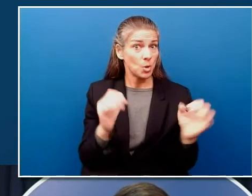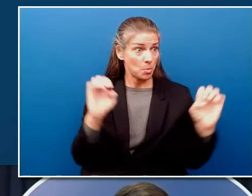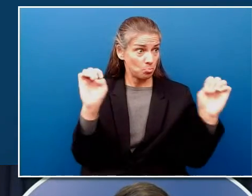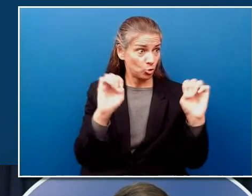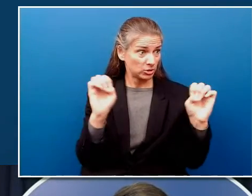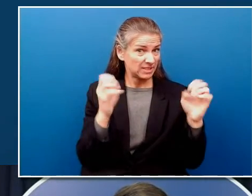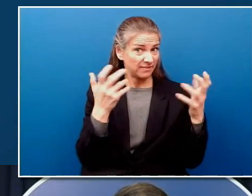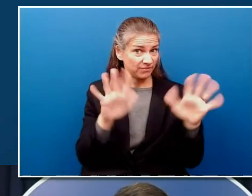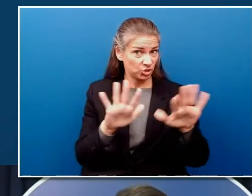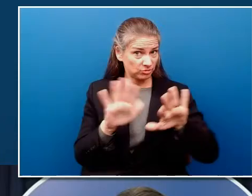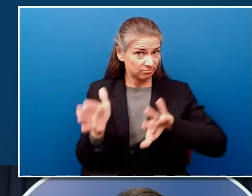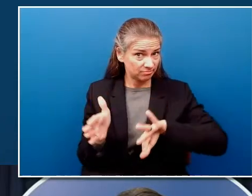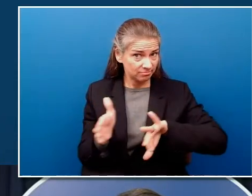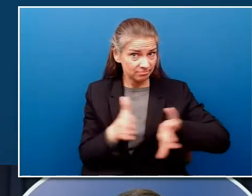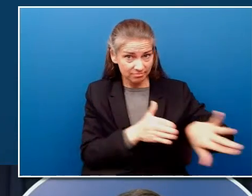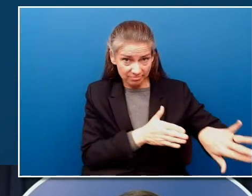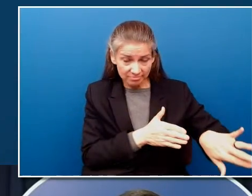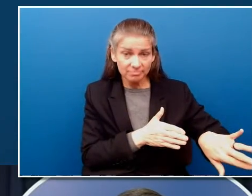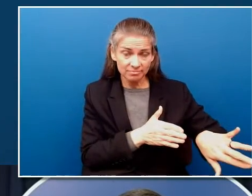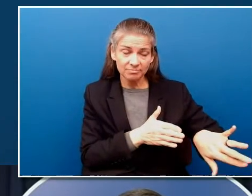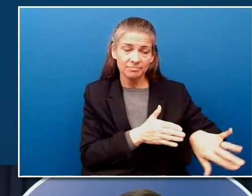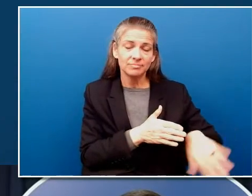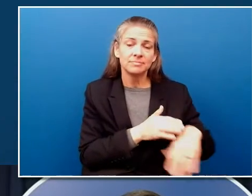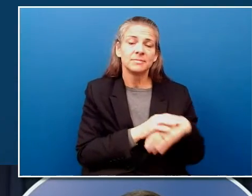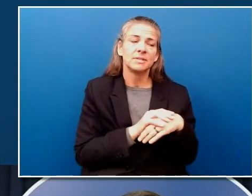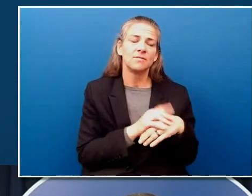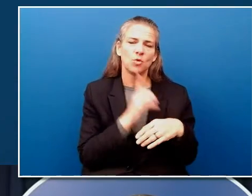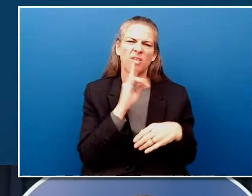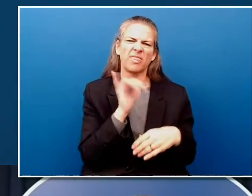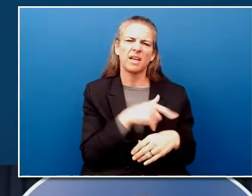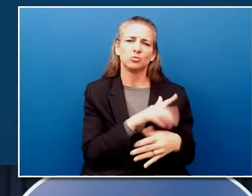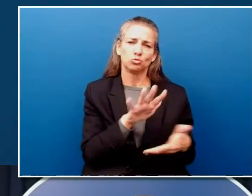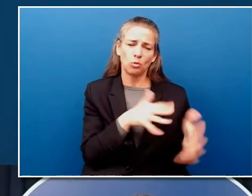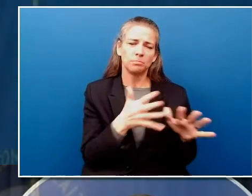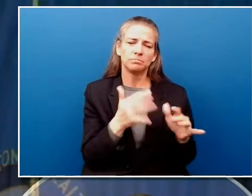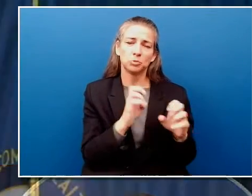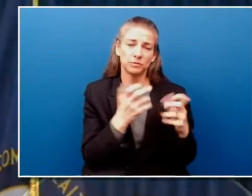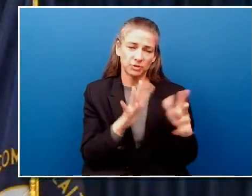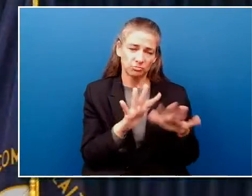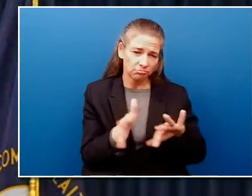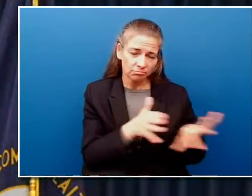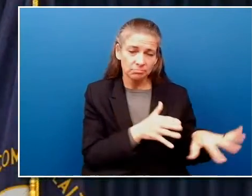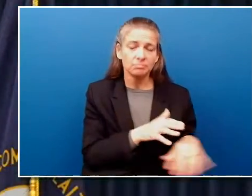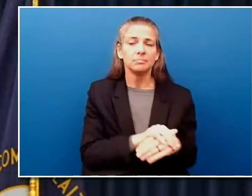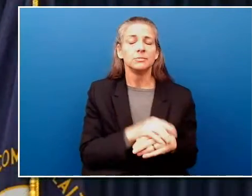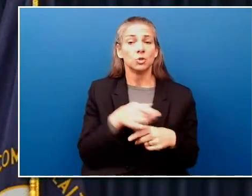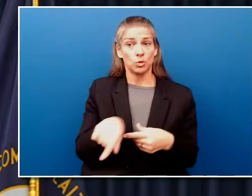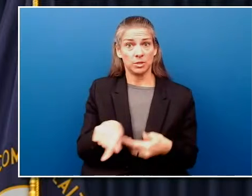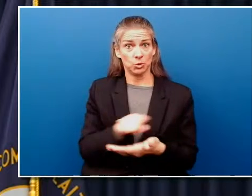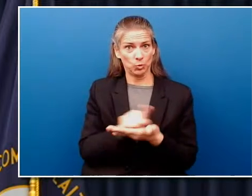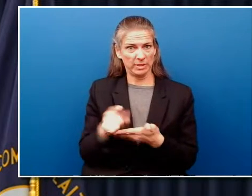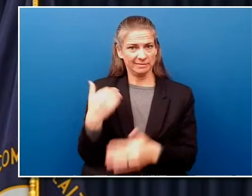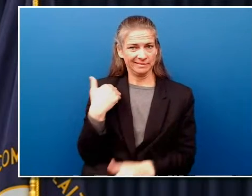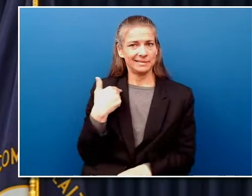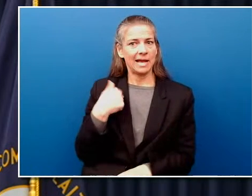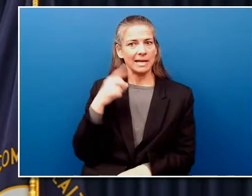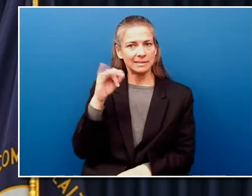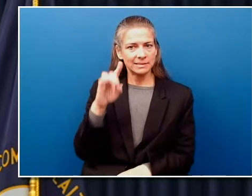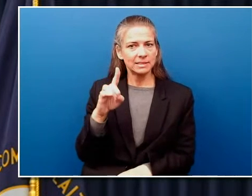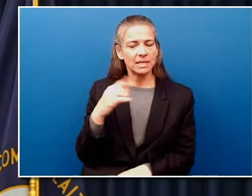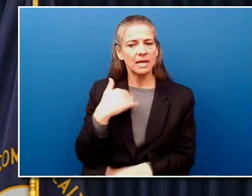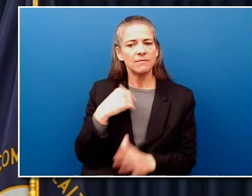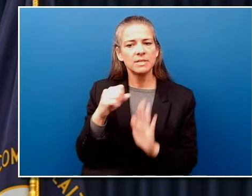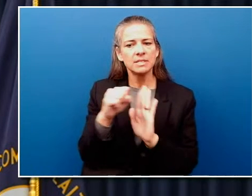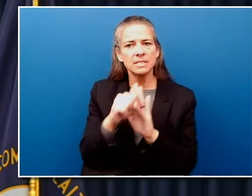phase of this set of storms. Over the course of the week, I declared a state of emergency and implemented price